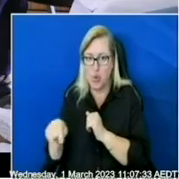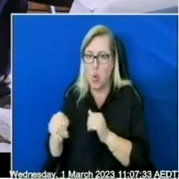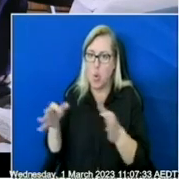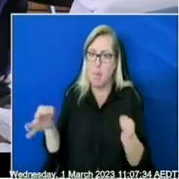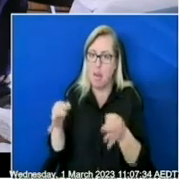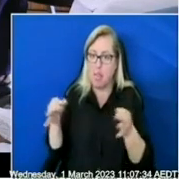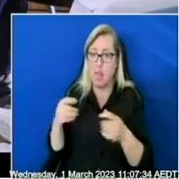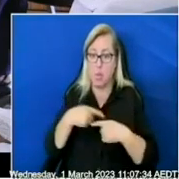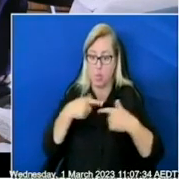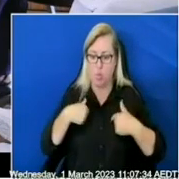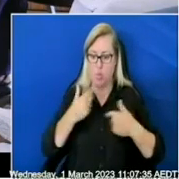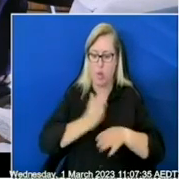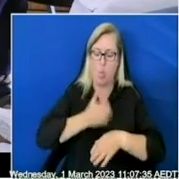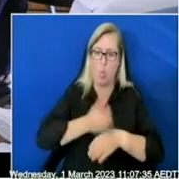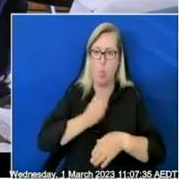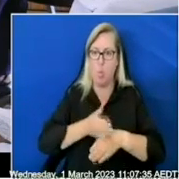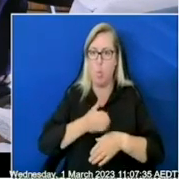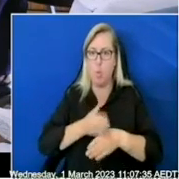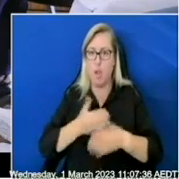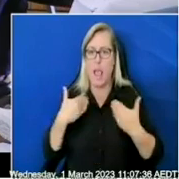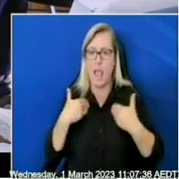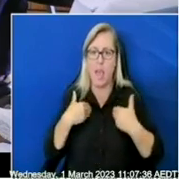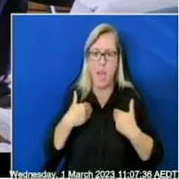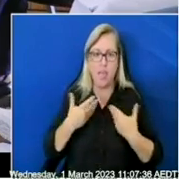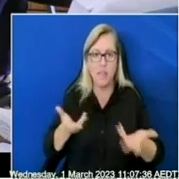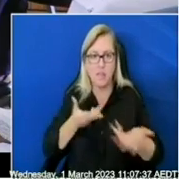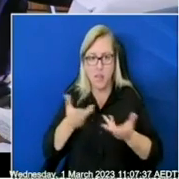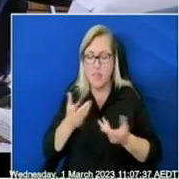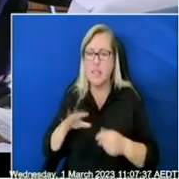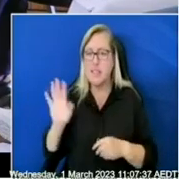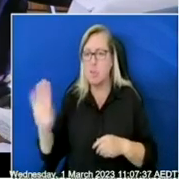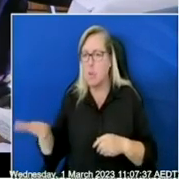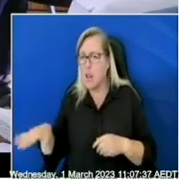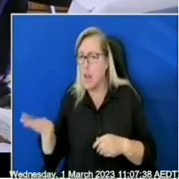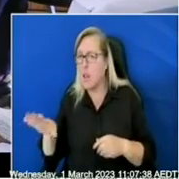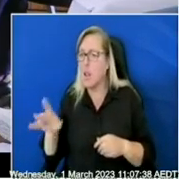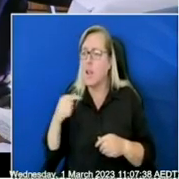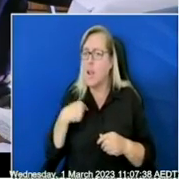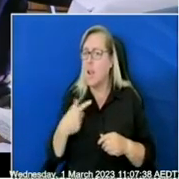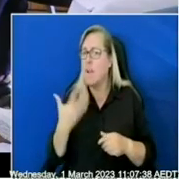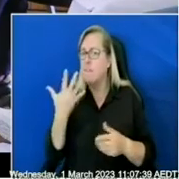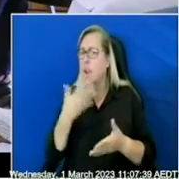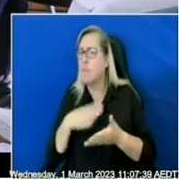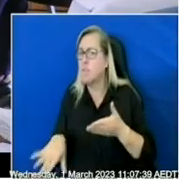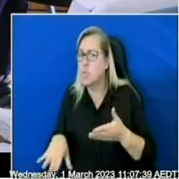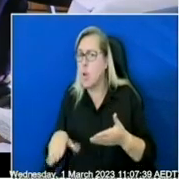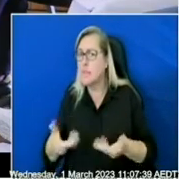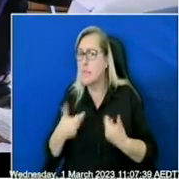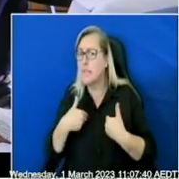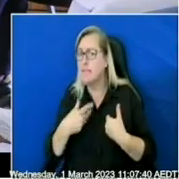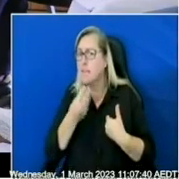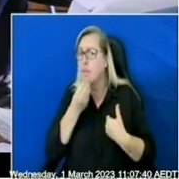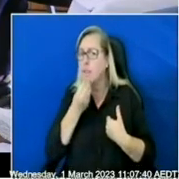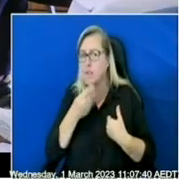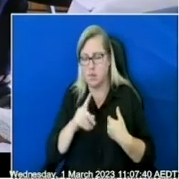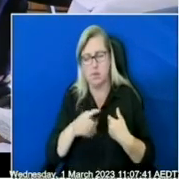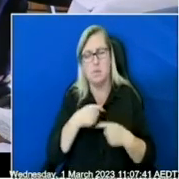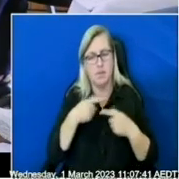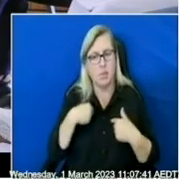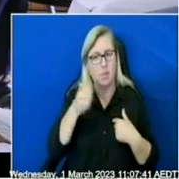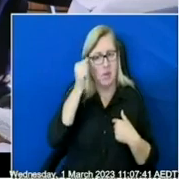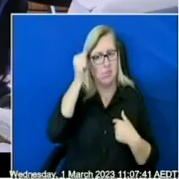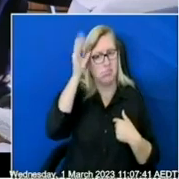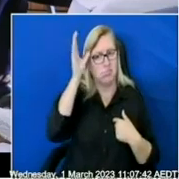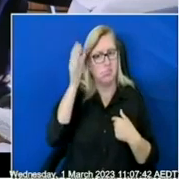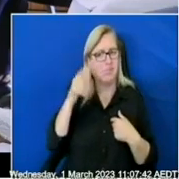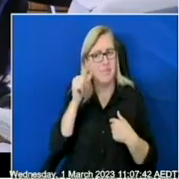me $5 for a bit of feed? And we knew that it wasn't. And we didn't care. But